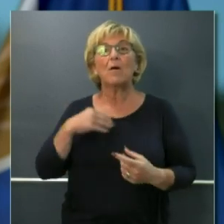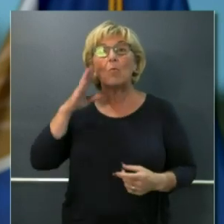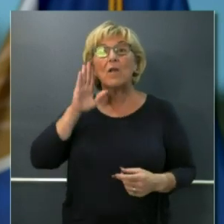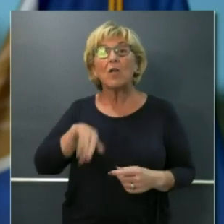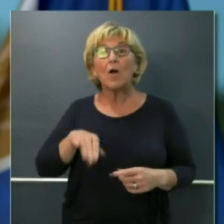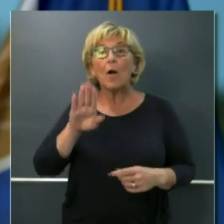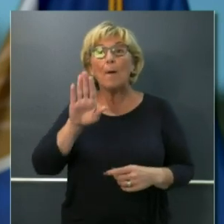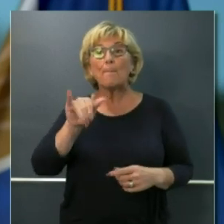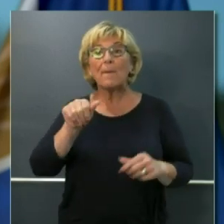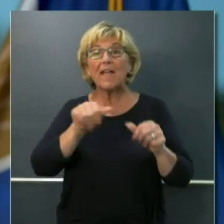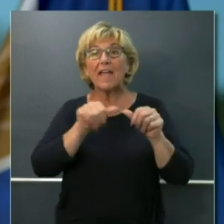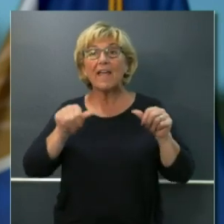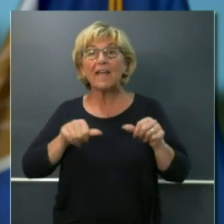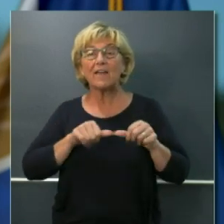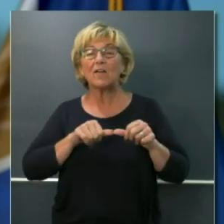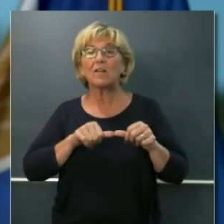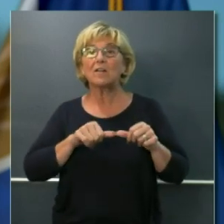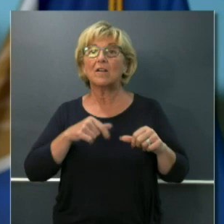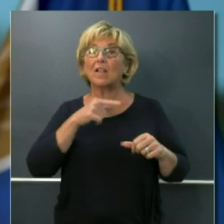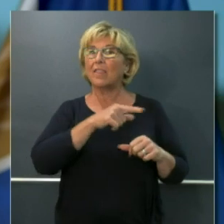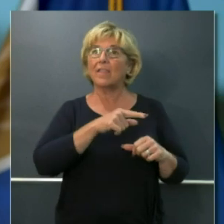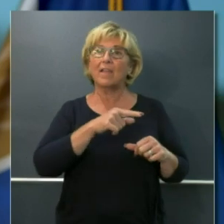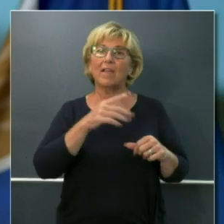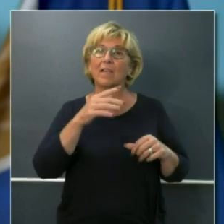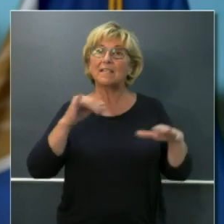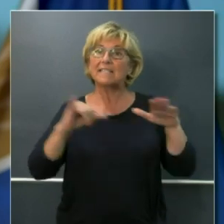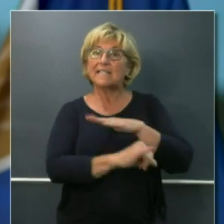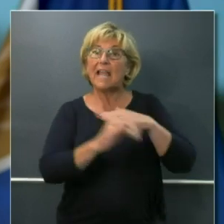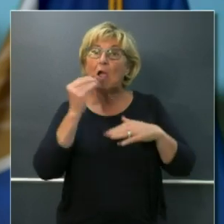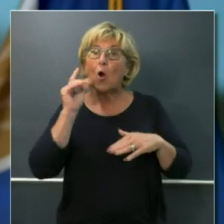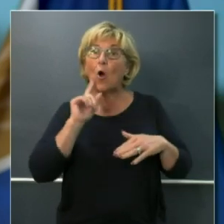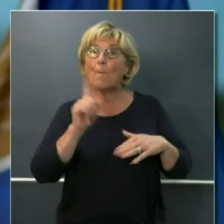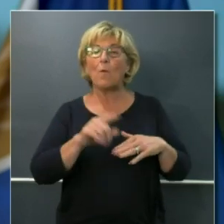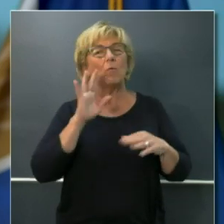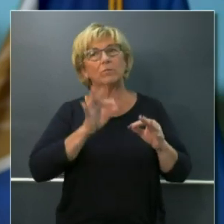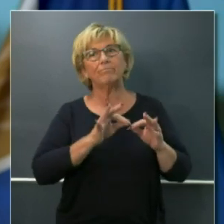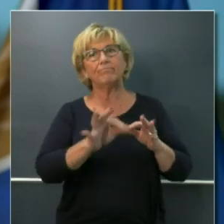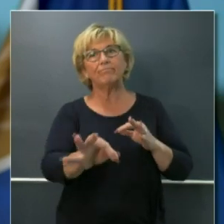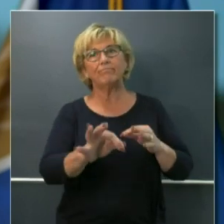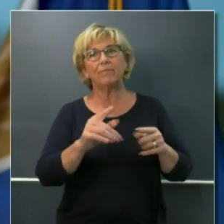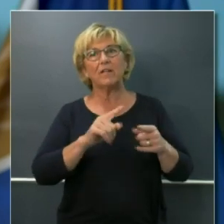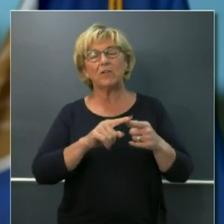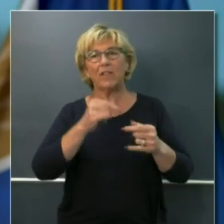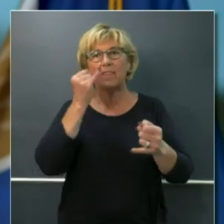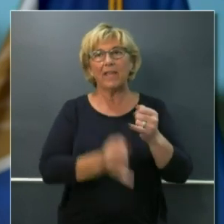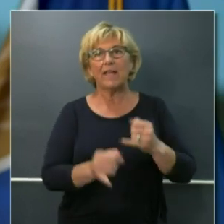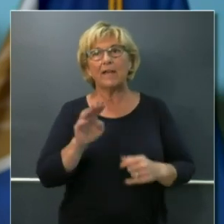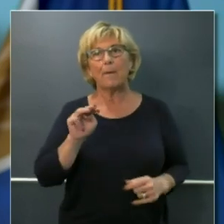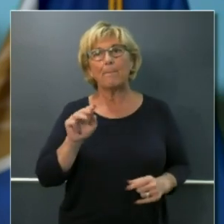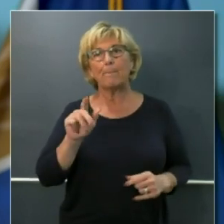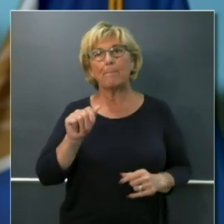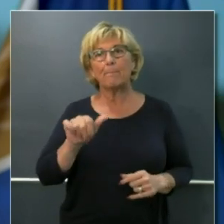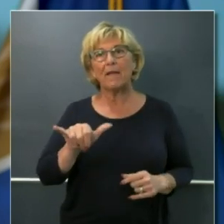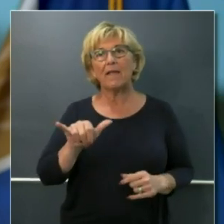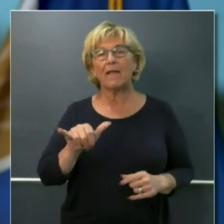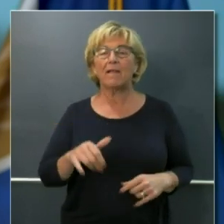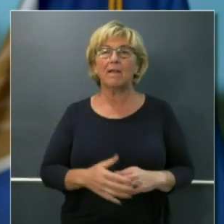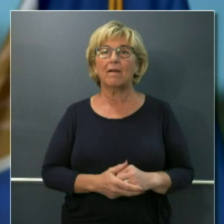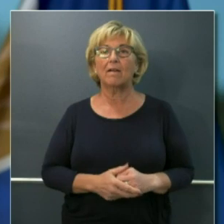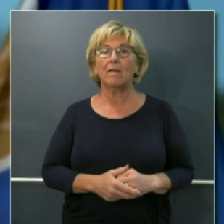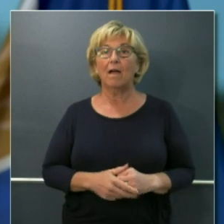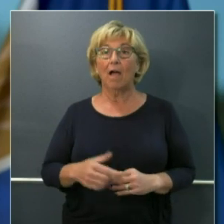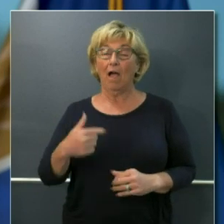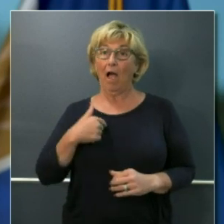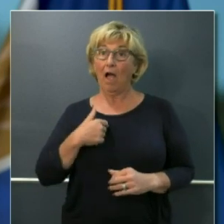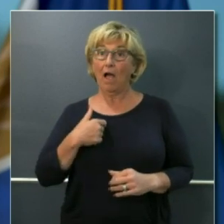Area announced today extending their stay-at-home order through the end of the month. I am not here as